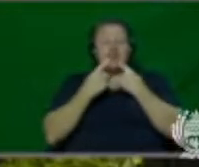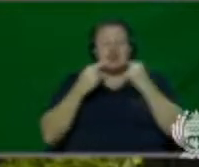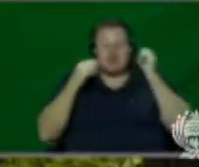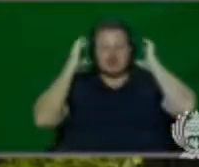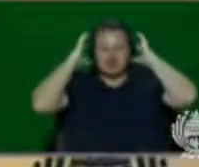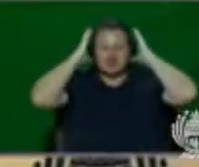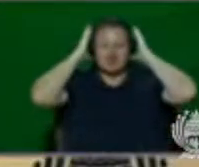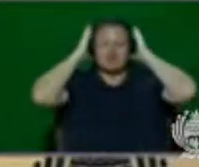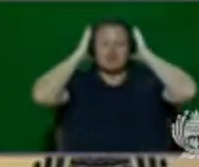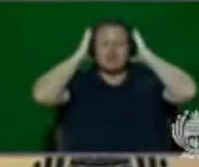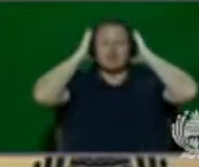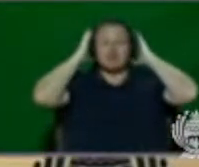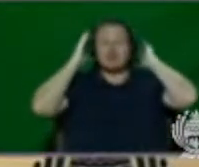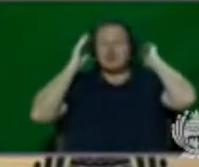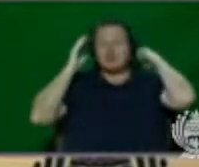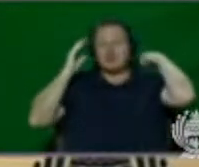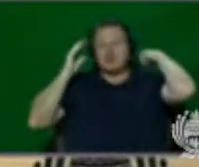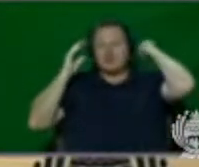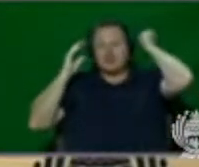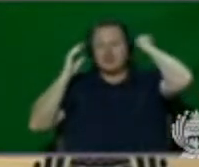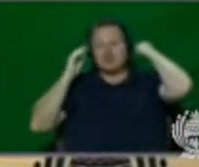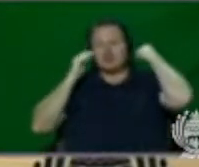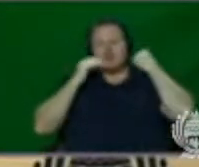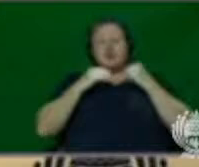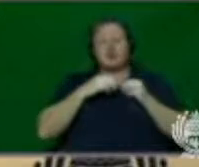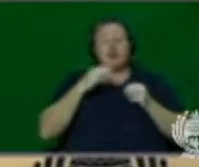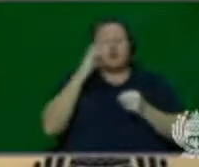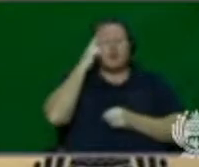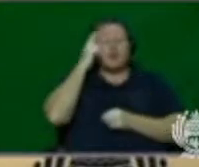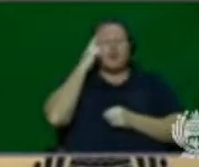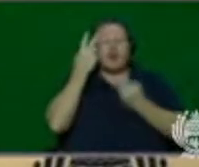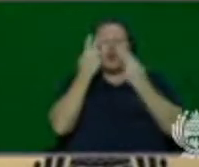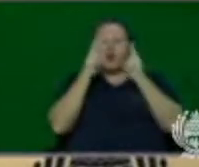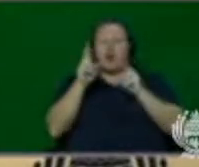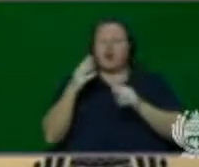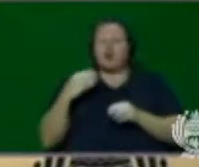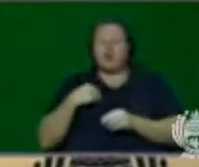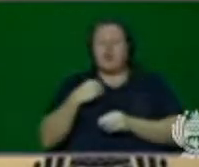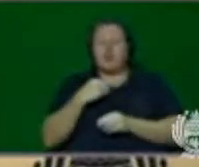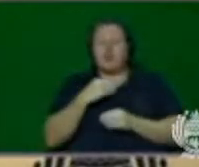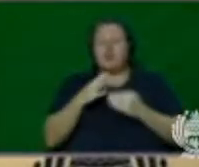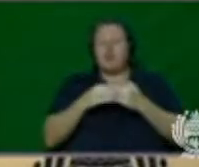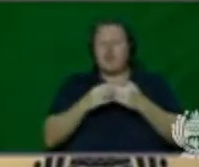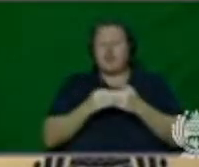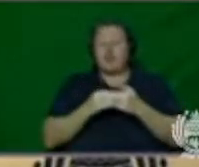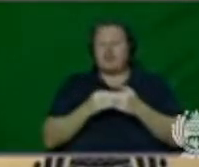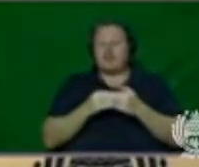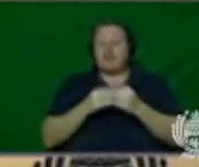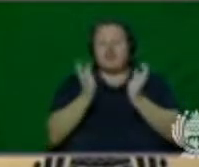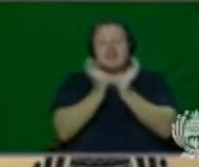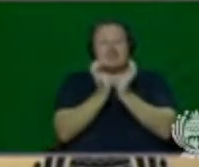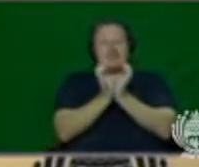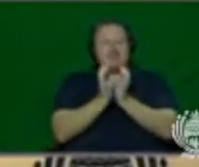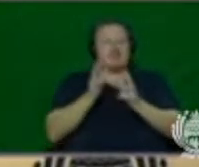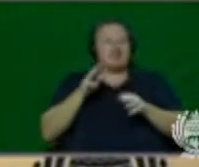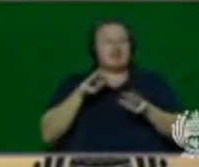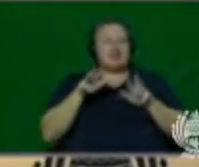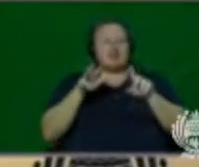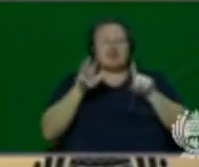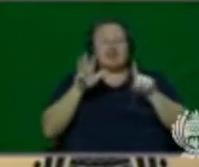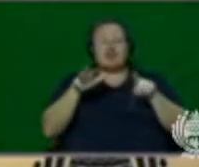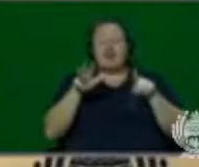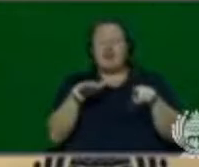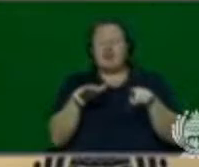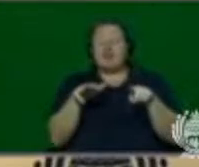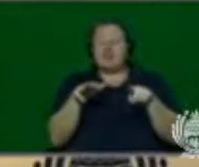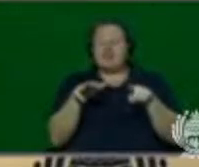to remind honorable members that during the sitting on the 19th, which never proceeded to be the